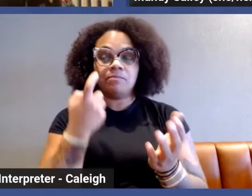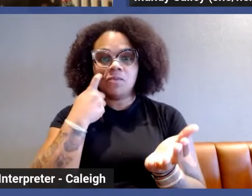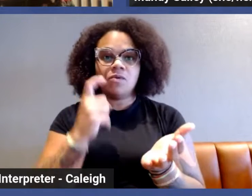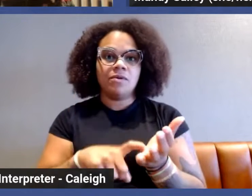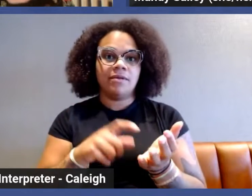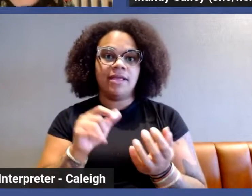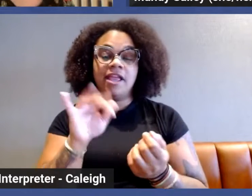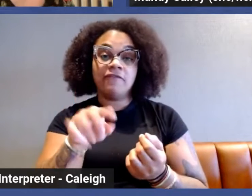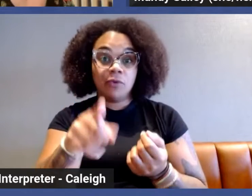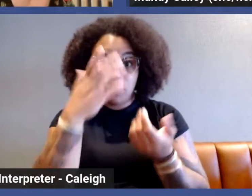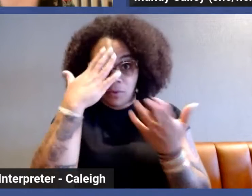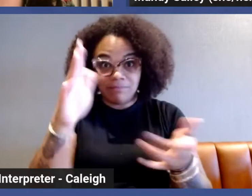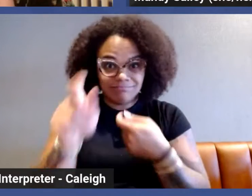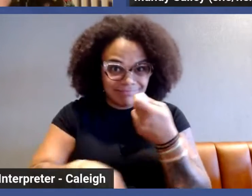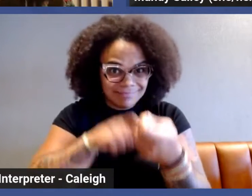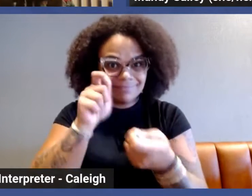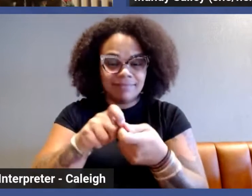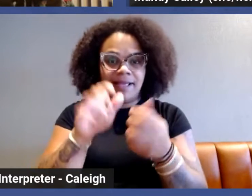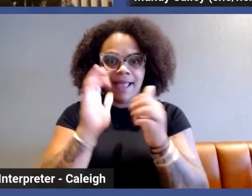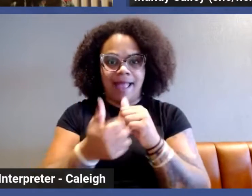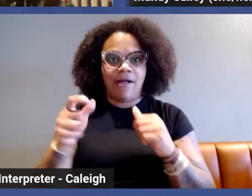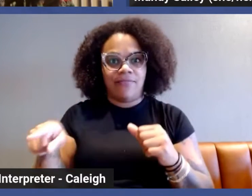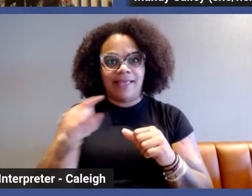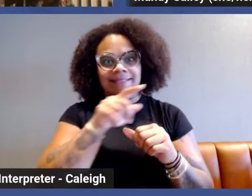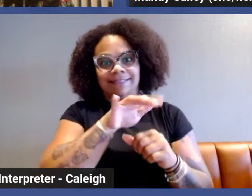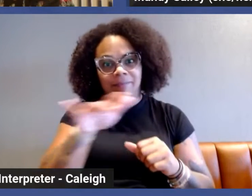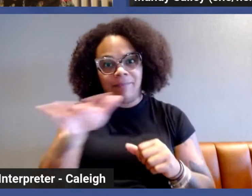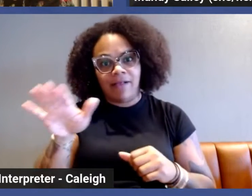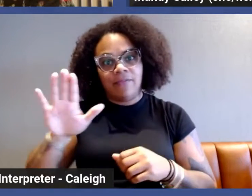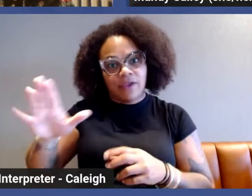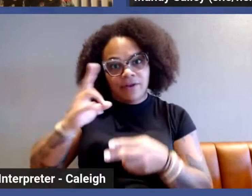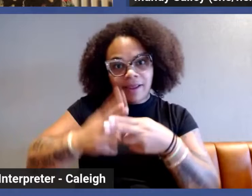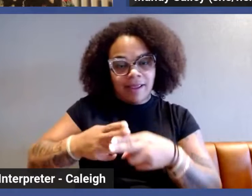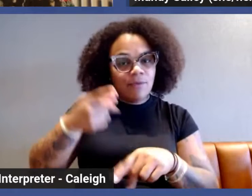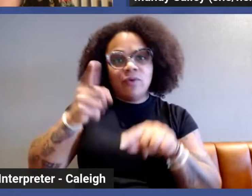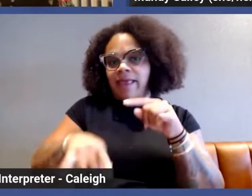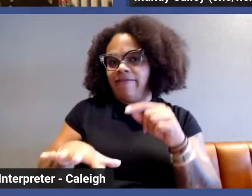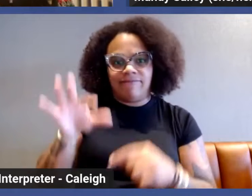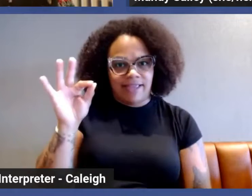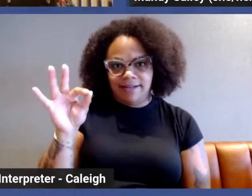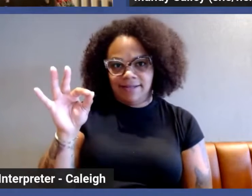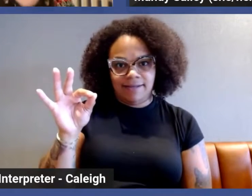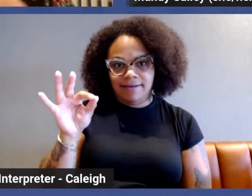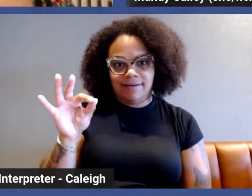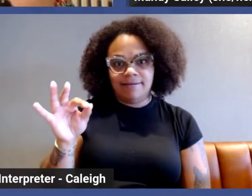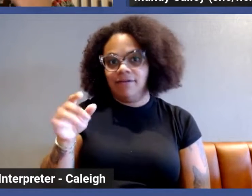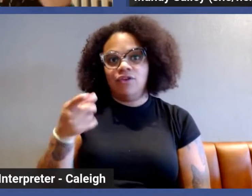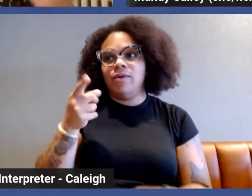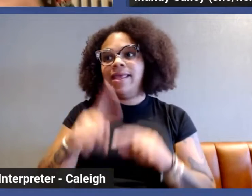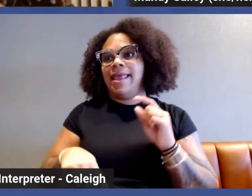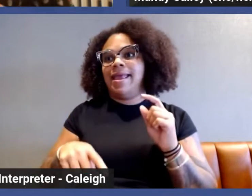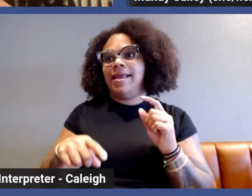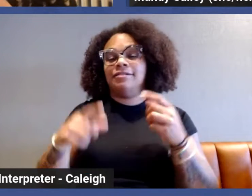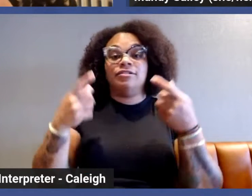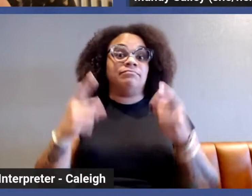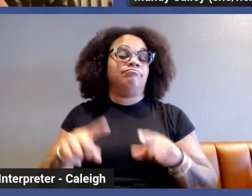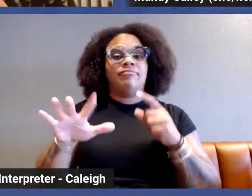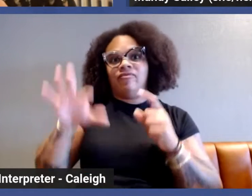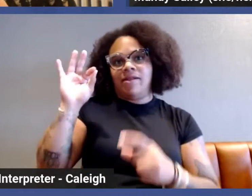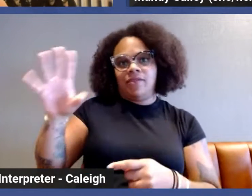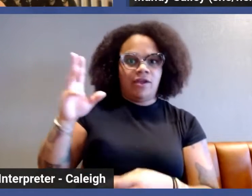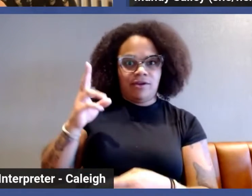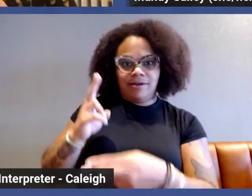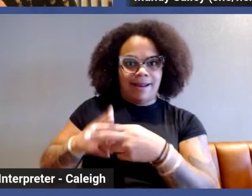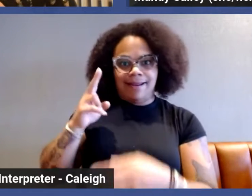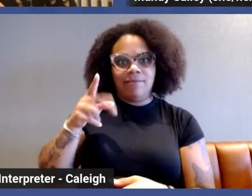the exact way that it is spelt out, you cannot find them on a platform. They're not discoverable, is the